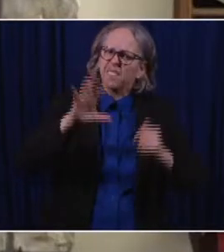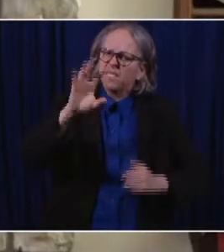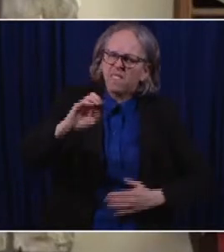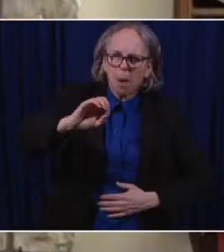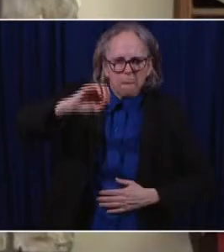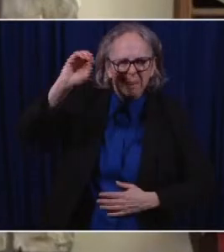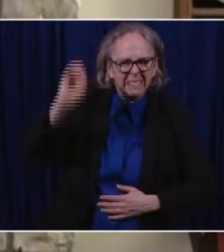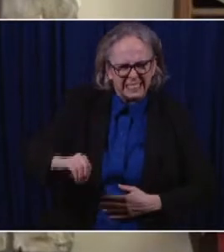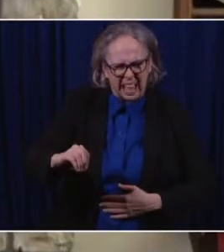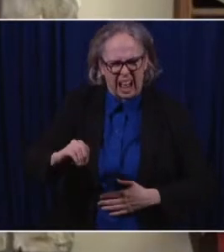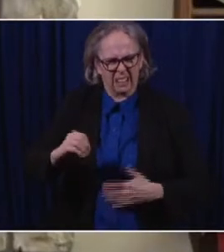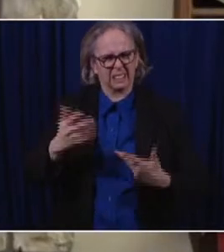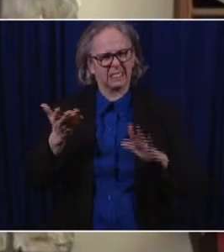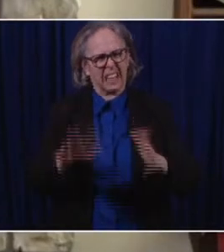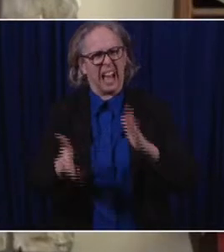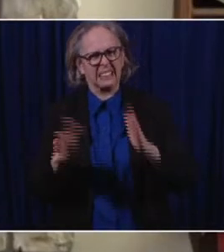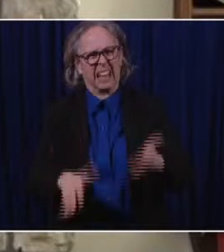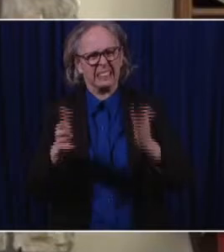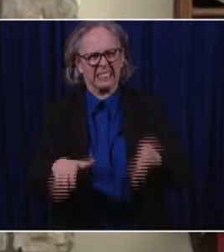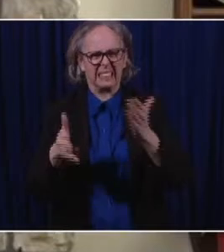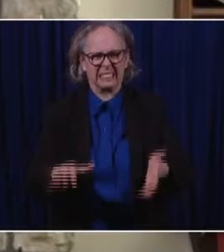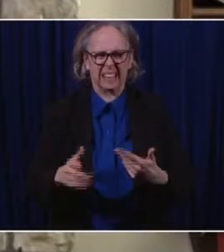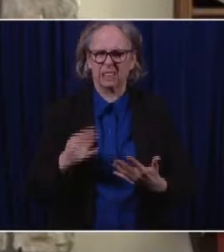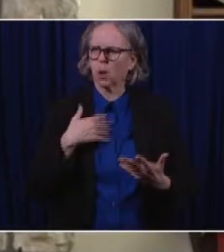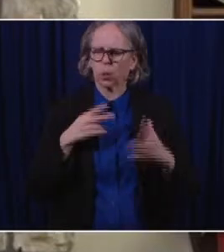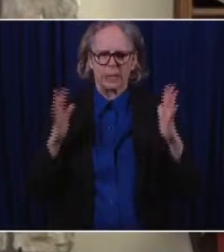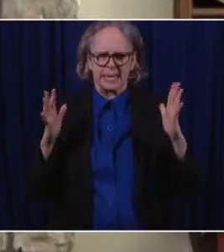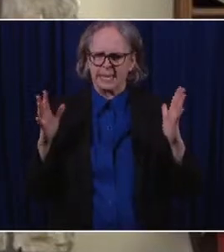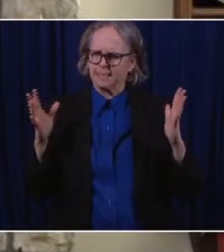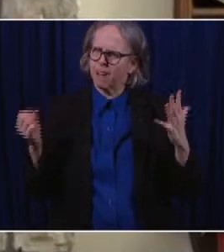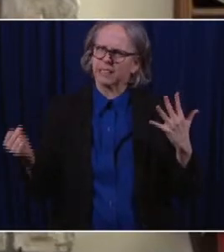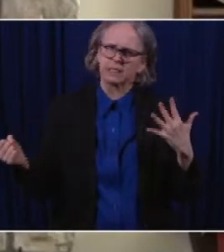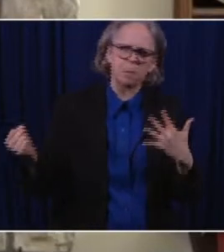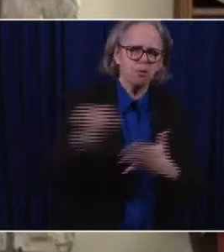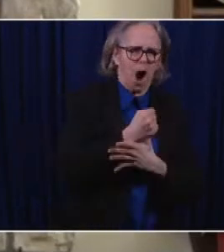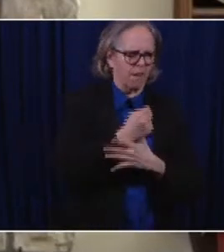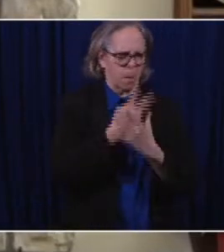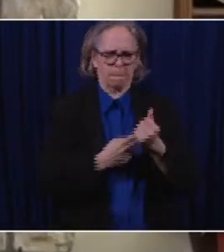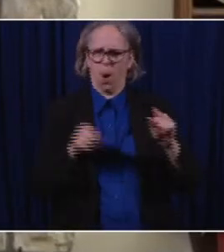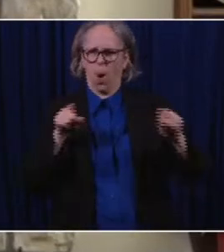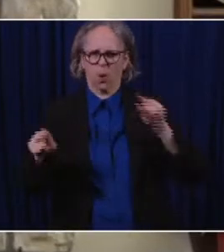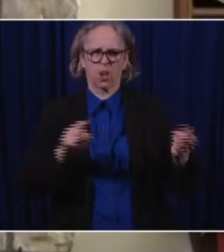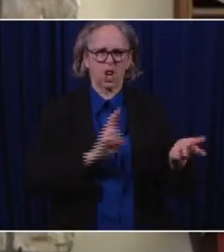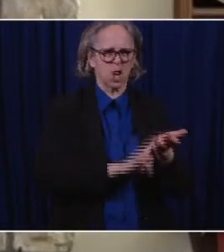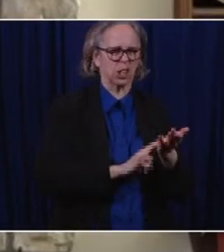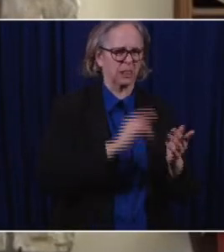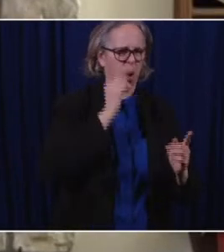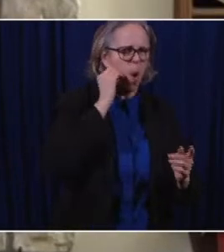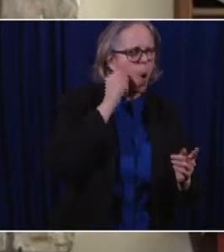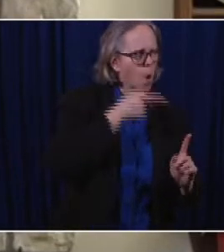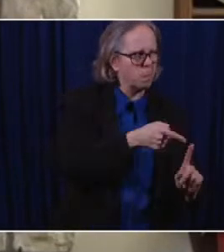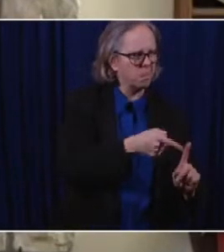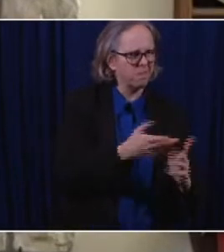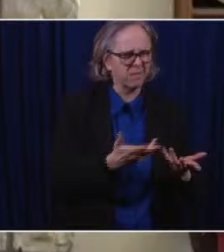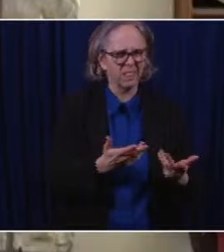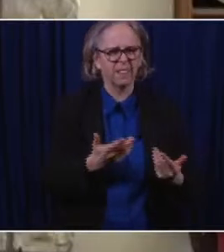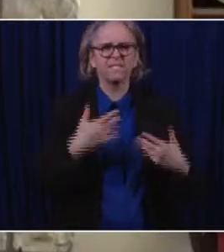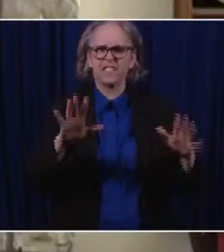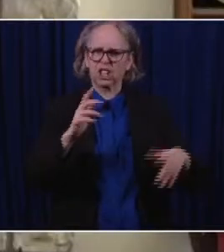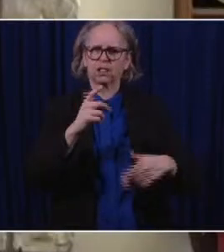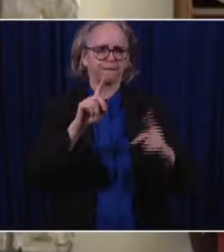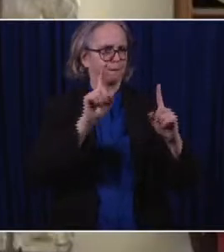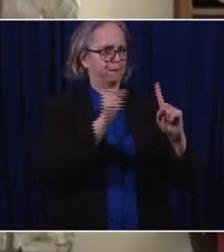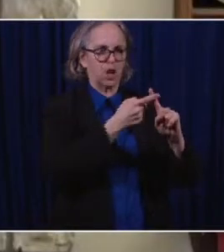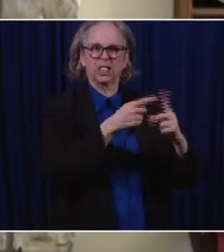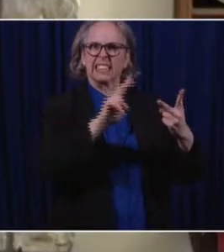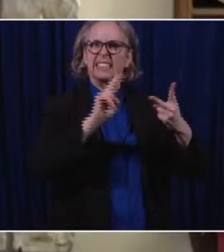have completed dose 1, dose 2 in our nursing homes and most of our assisted living centers. We are